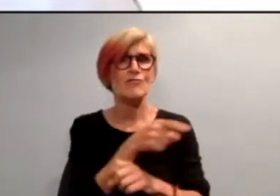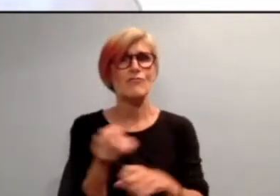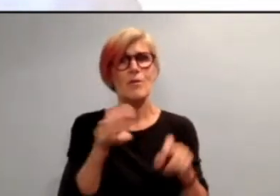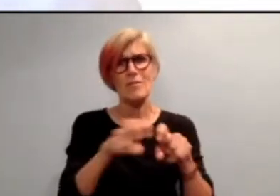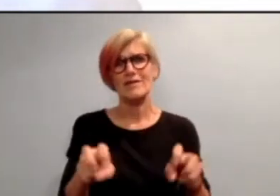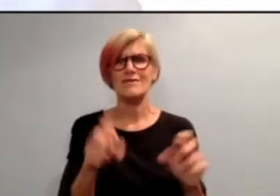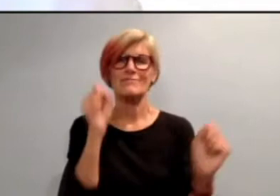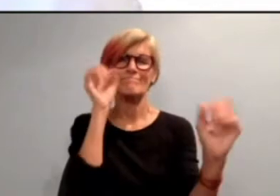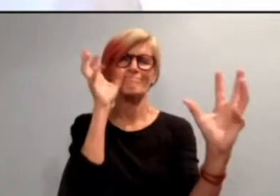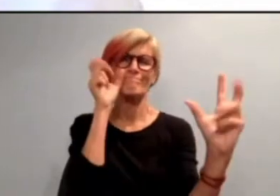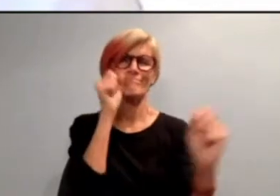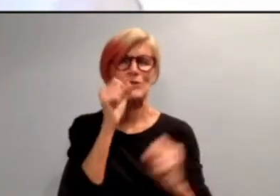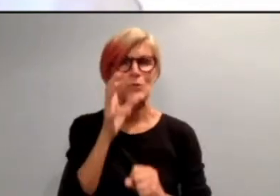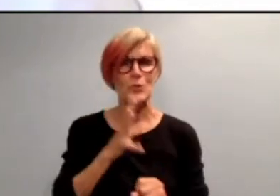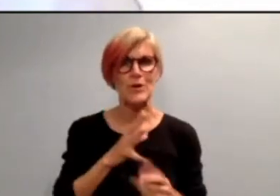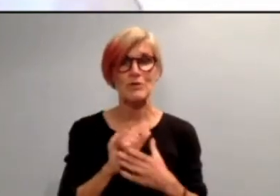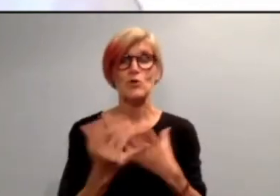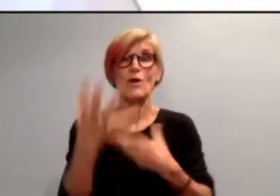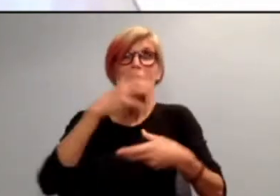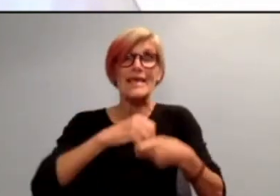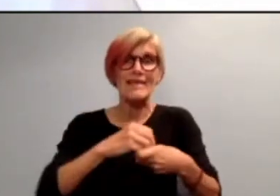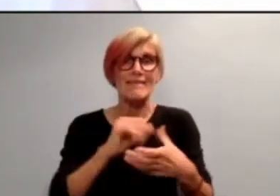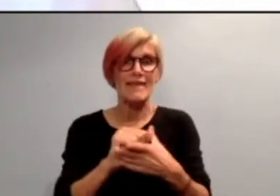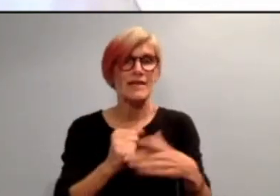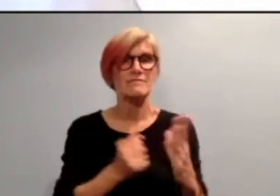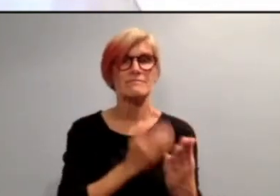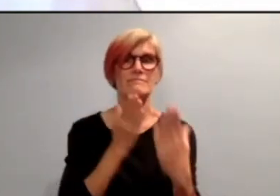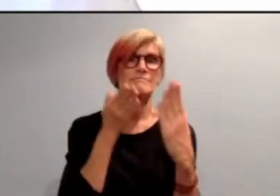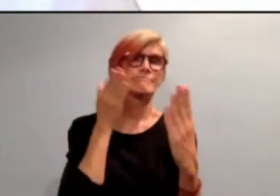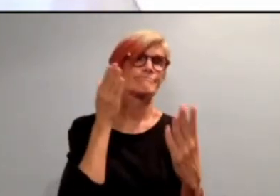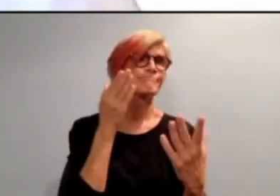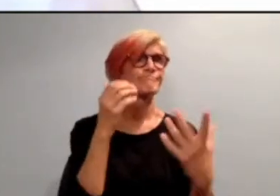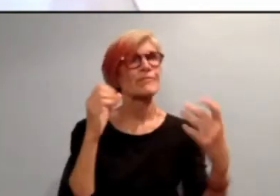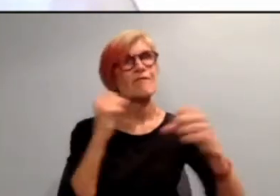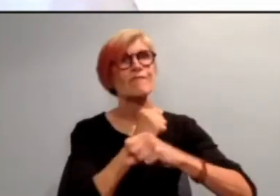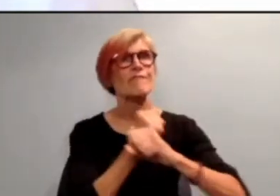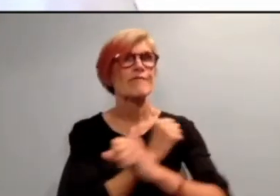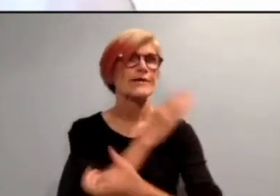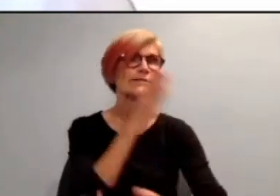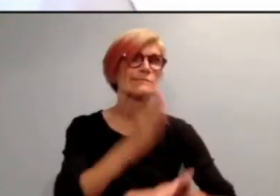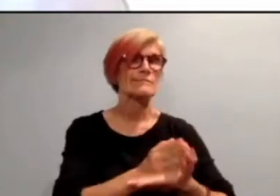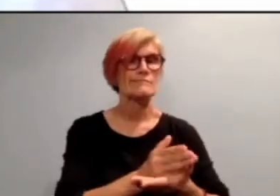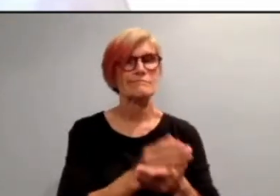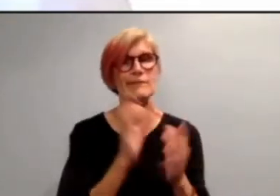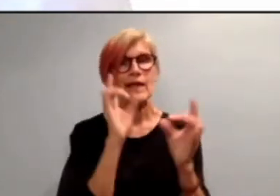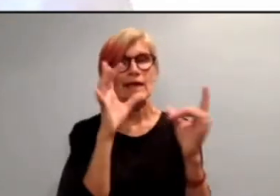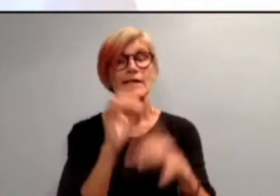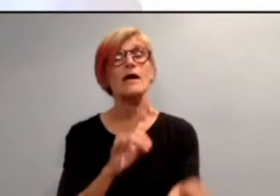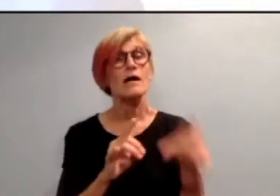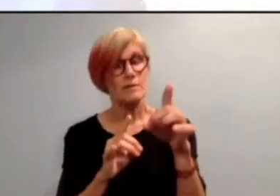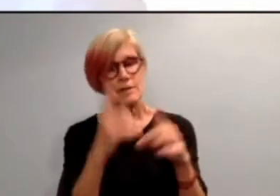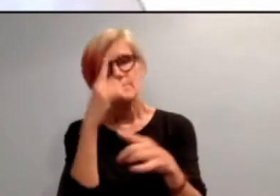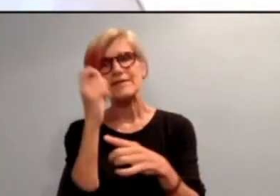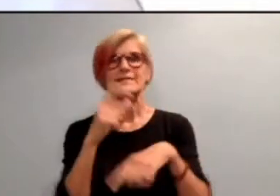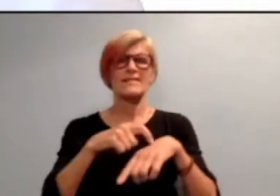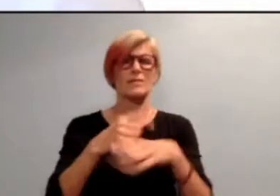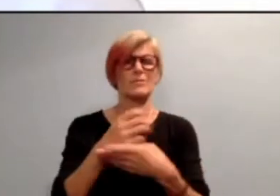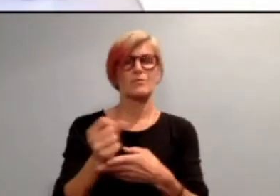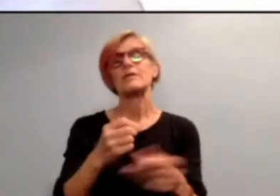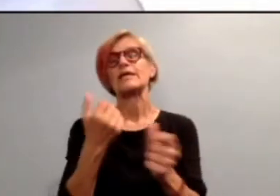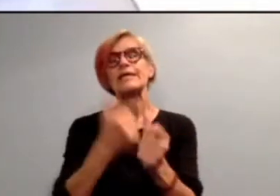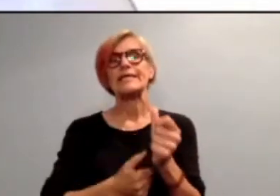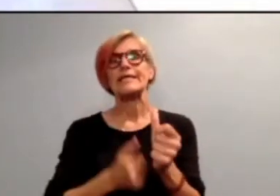spectacular women who are in the fight against hate in the AAPI community. In the interest of time, each panelist